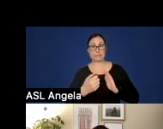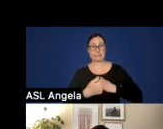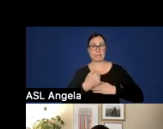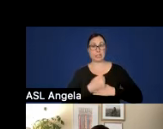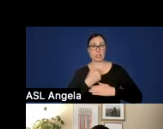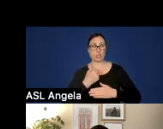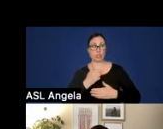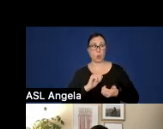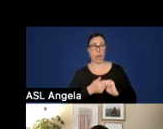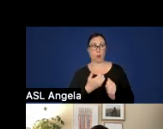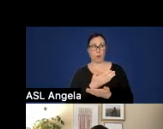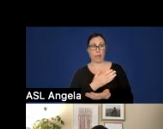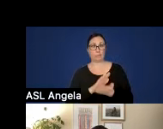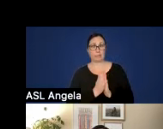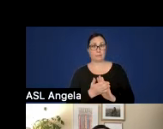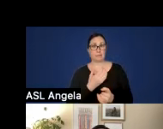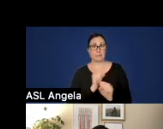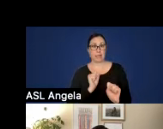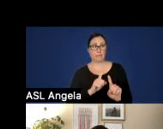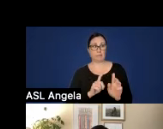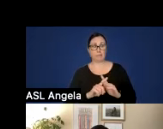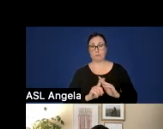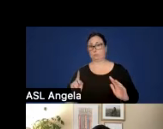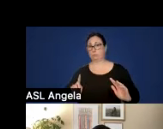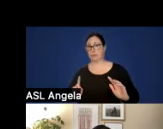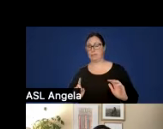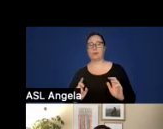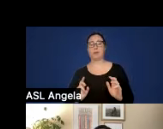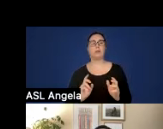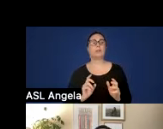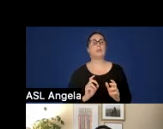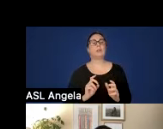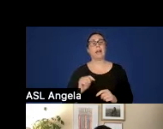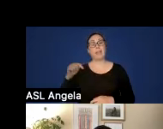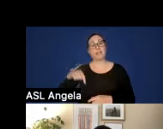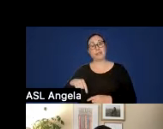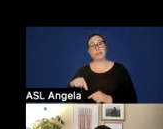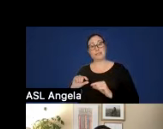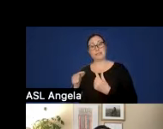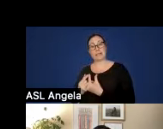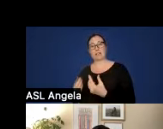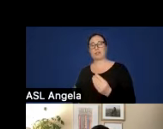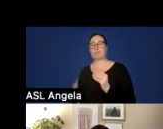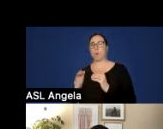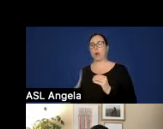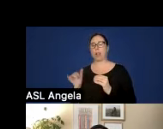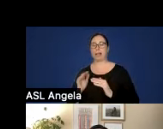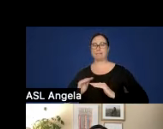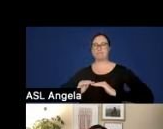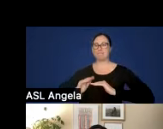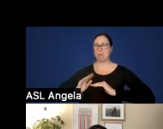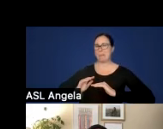comment on it or try to get away from you. And that outward adjustment stage looks a lot more like minimization,